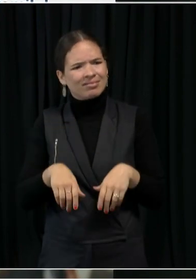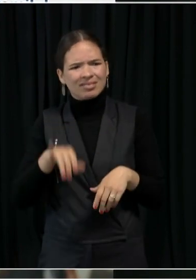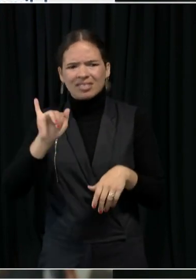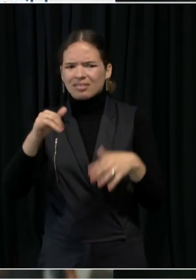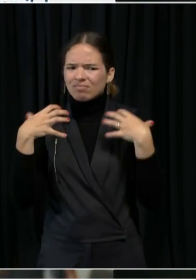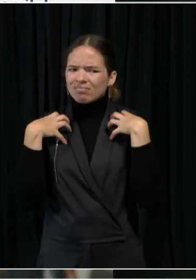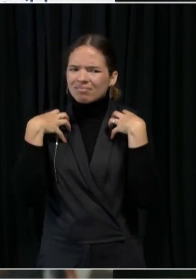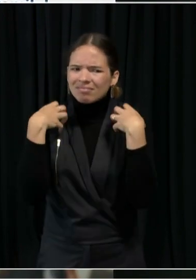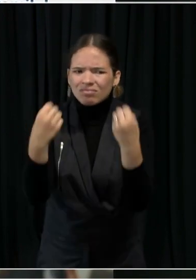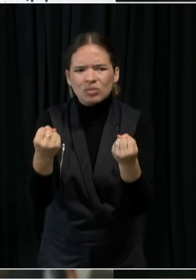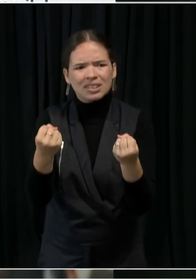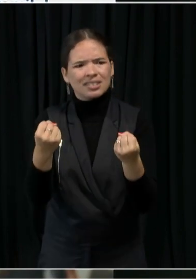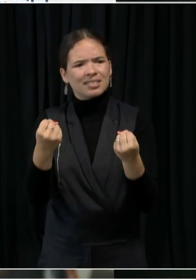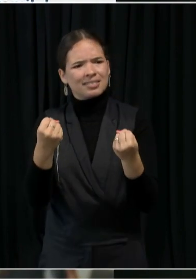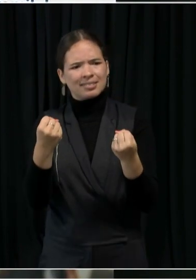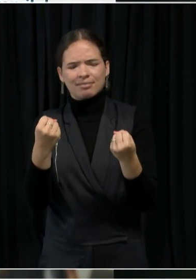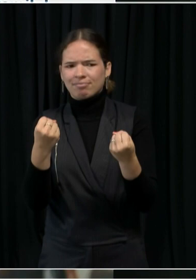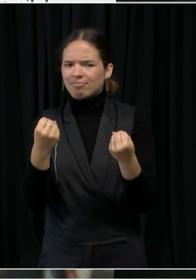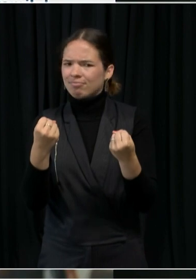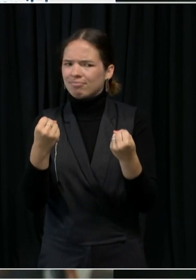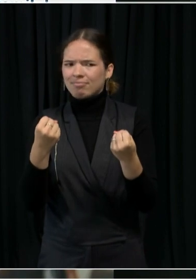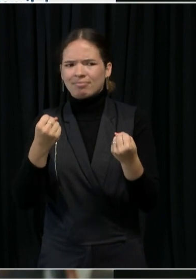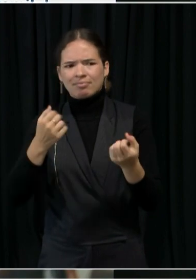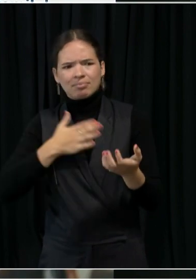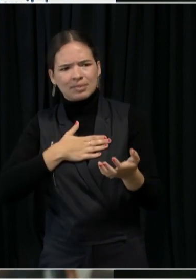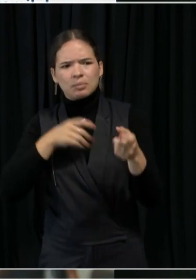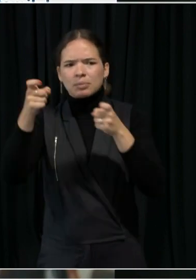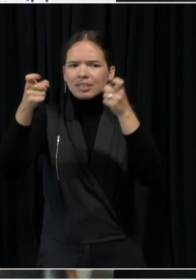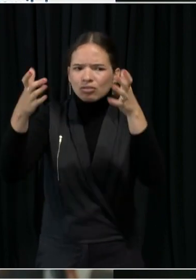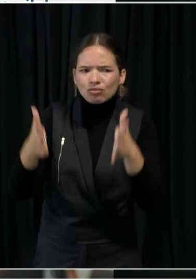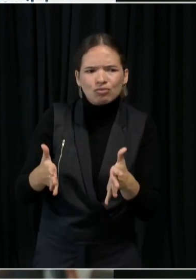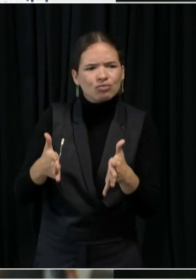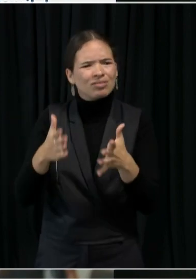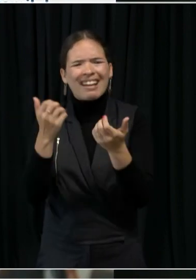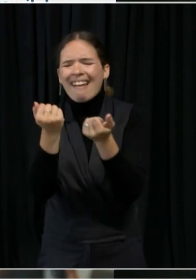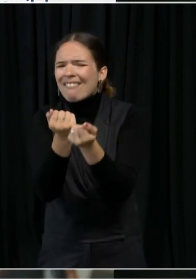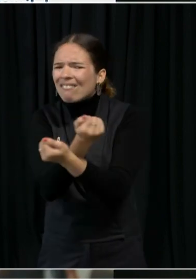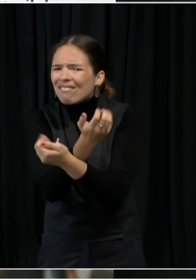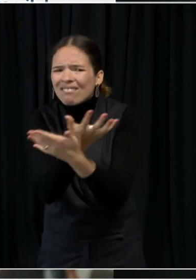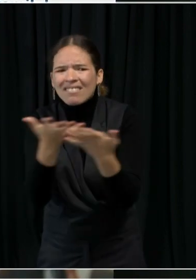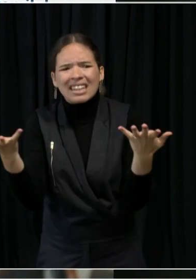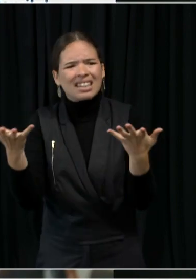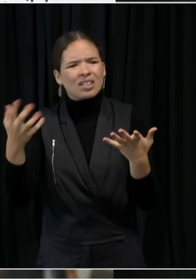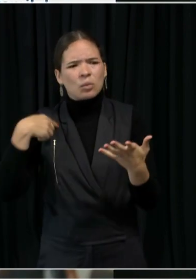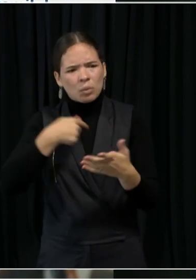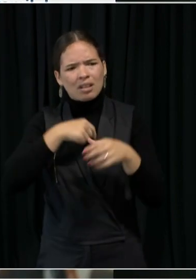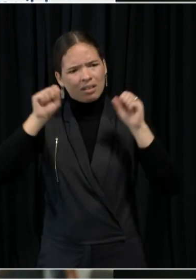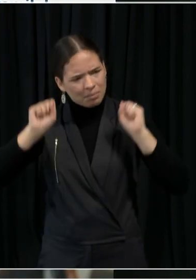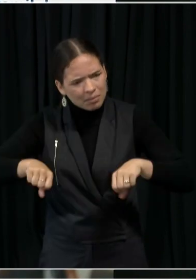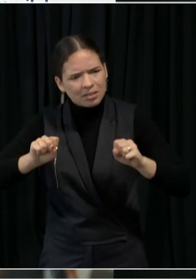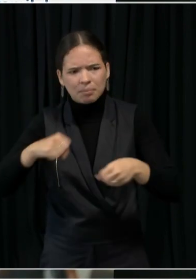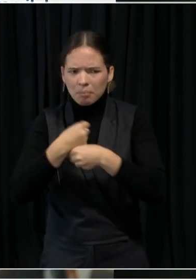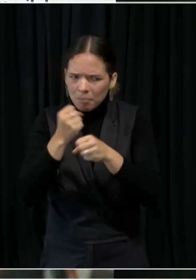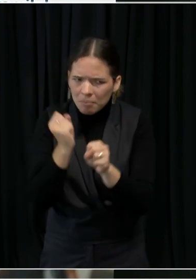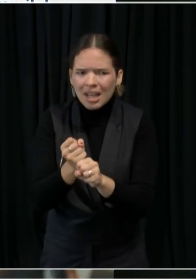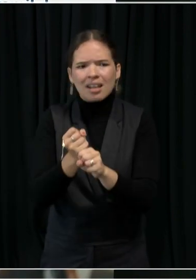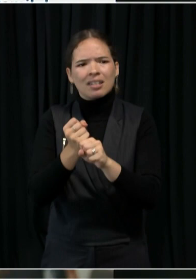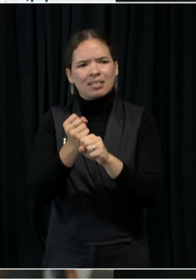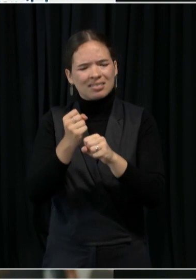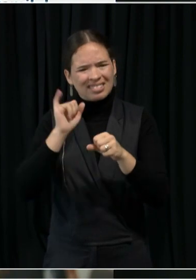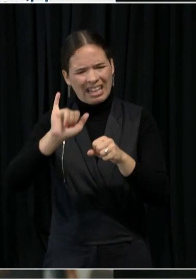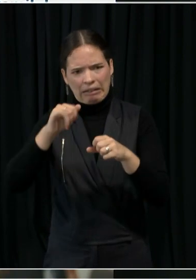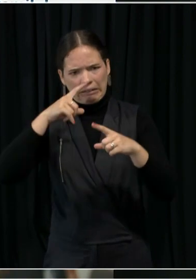Gray's administration before that, we have been able to make a very, very complex